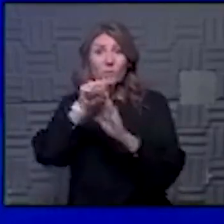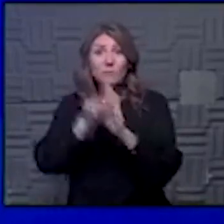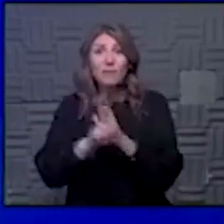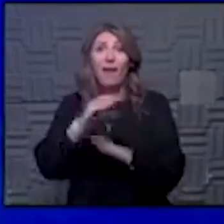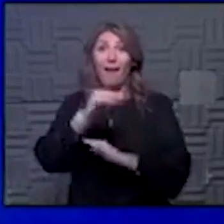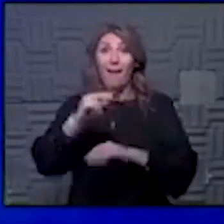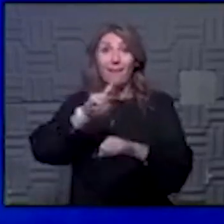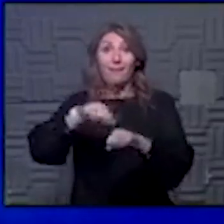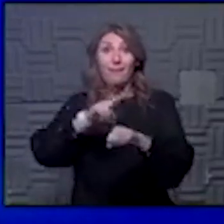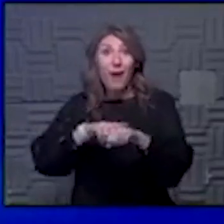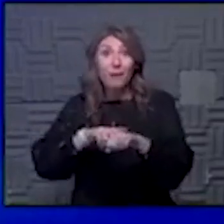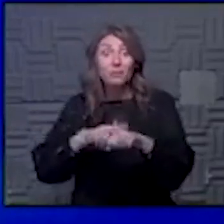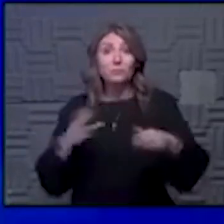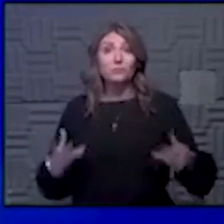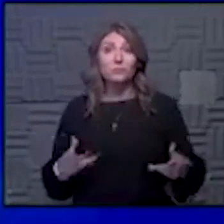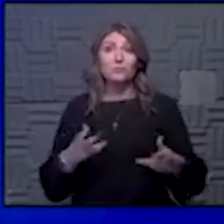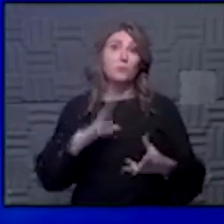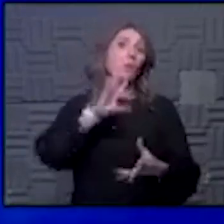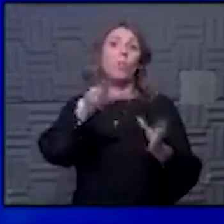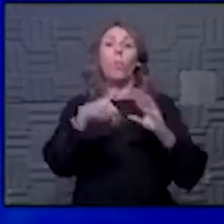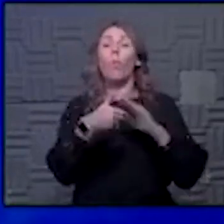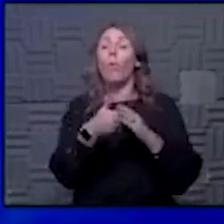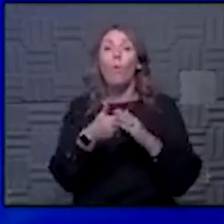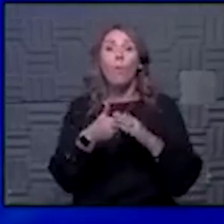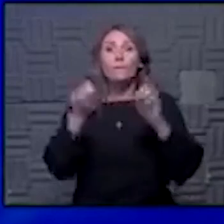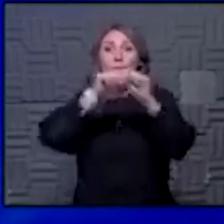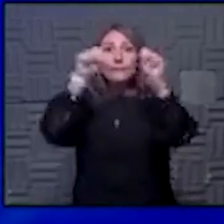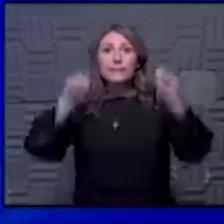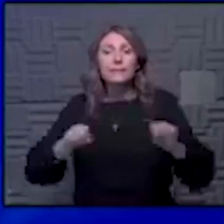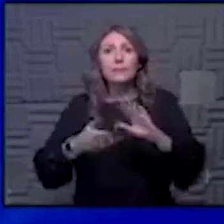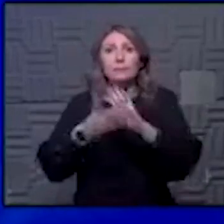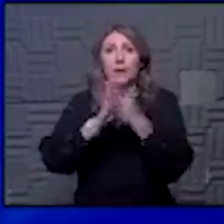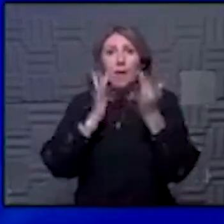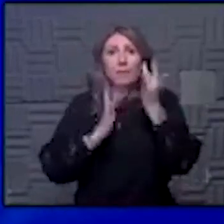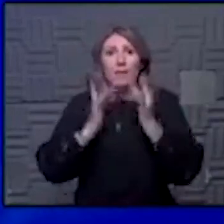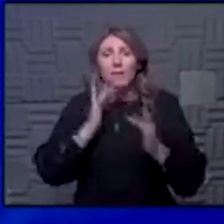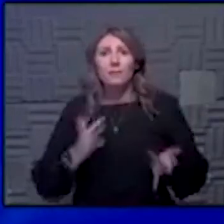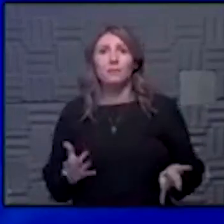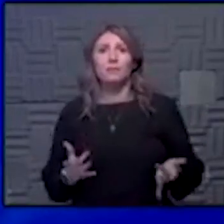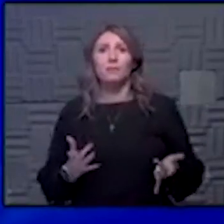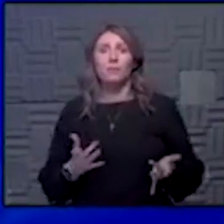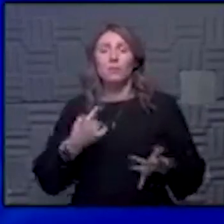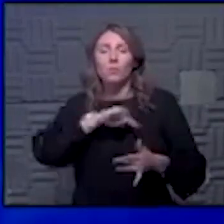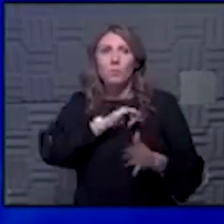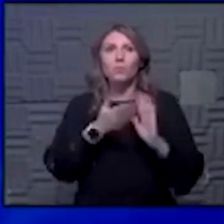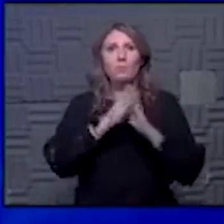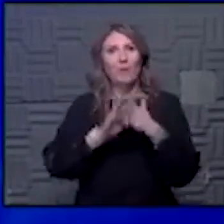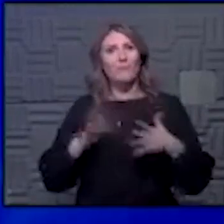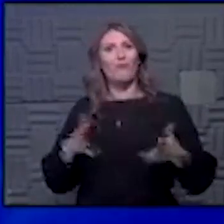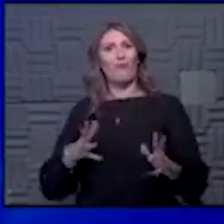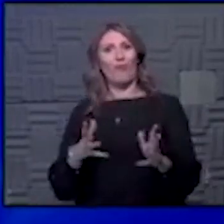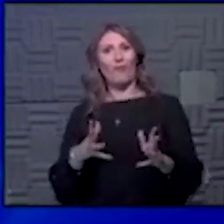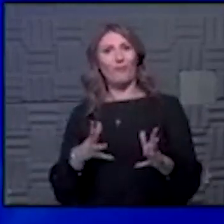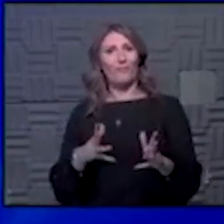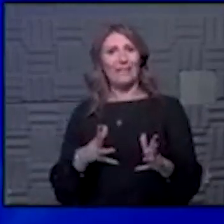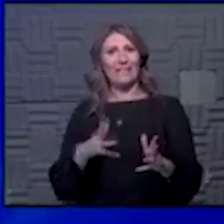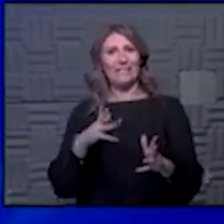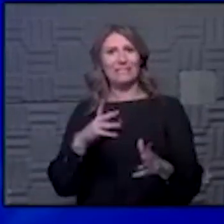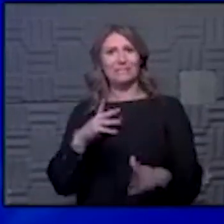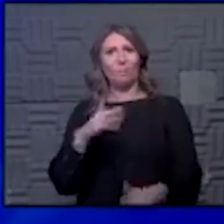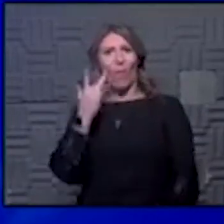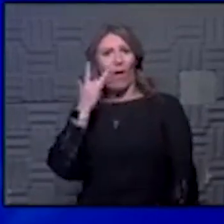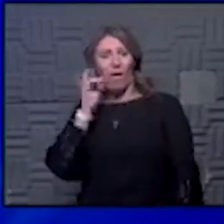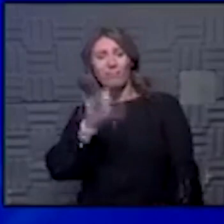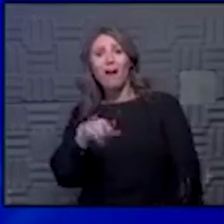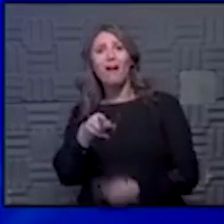nationally, we know the whole system's coming under stress, and I think that's where we get really nervous. And so, again,